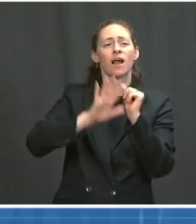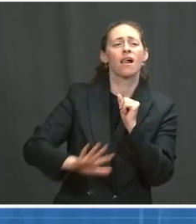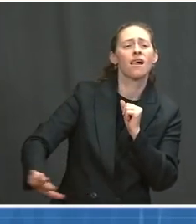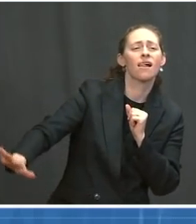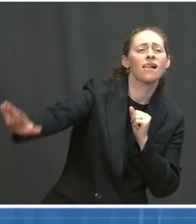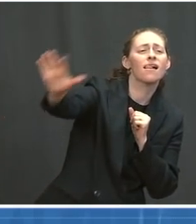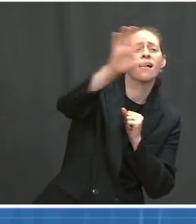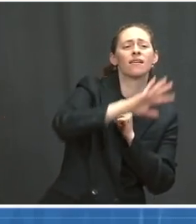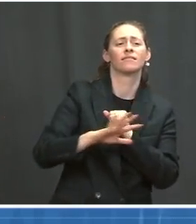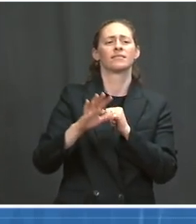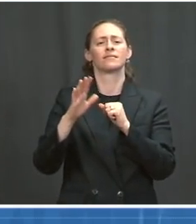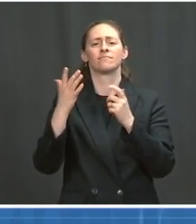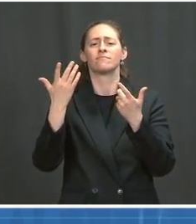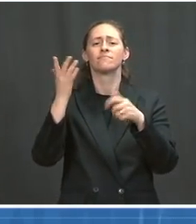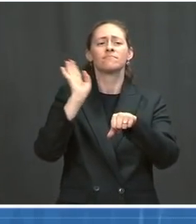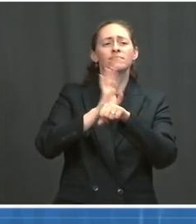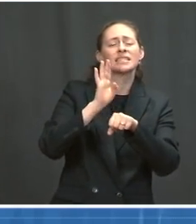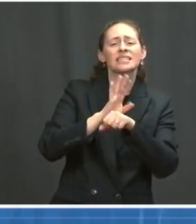vaccination.